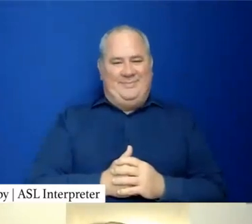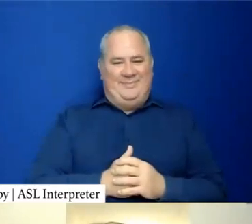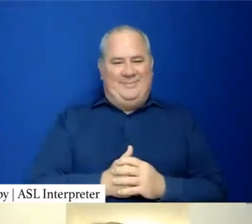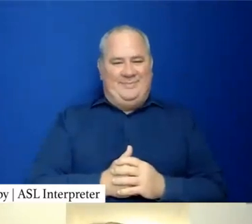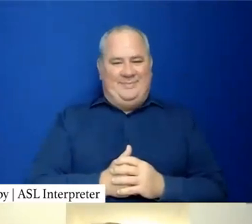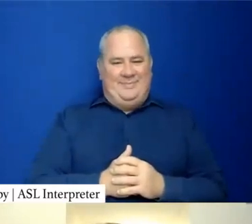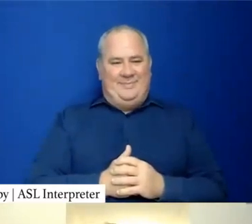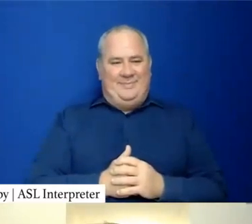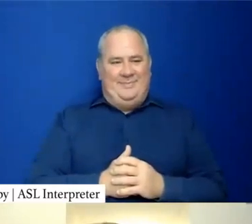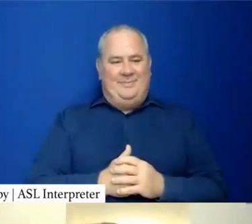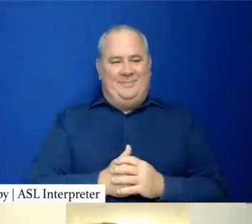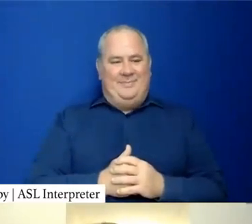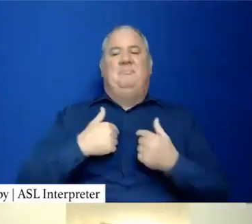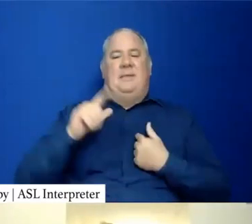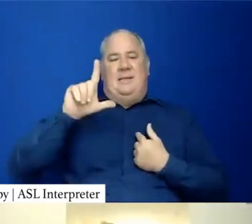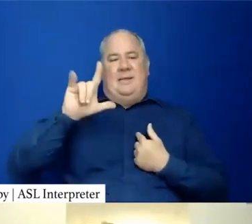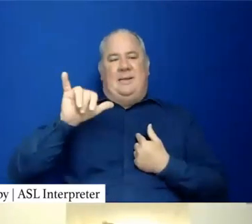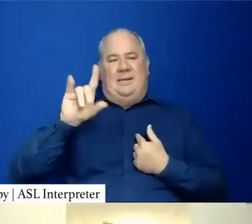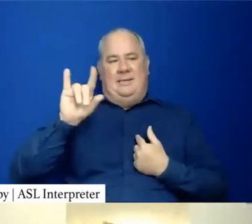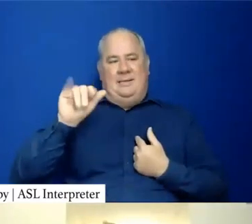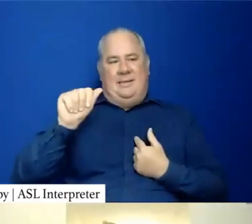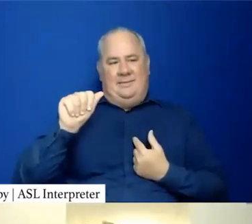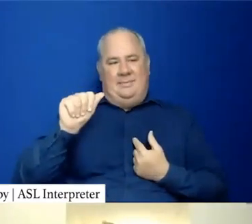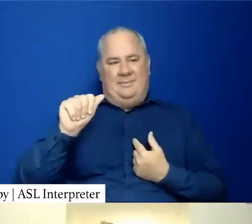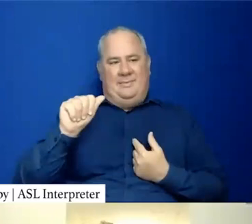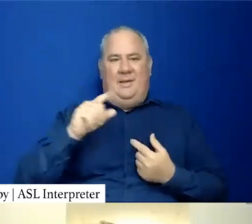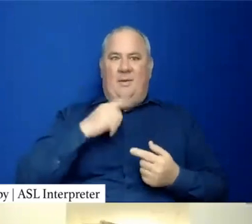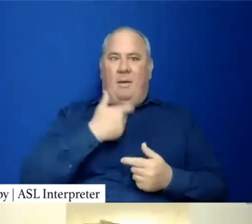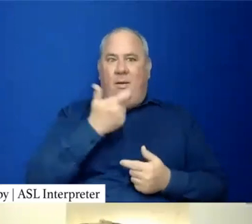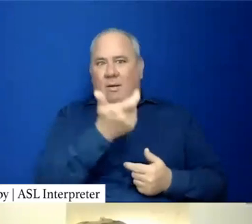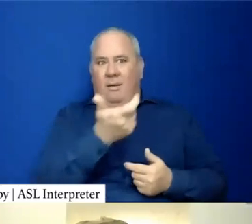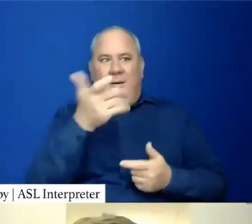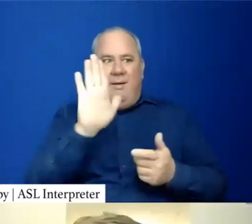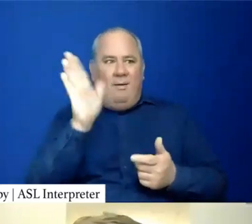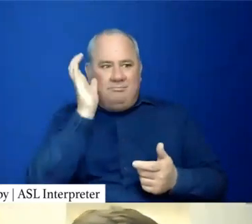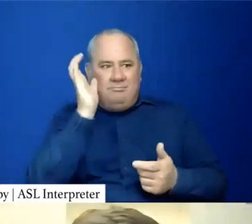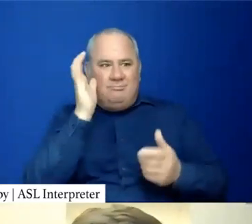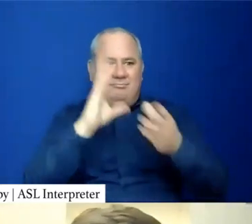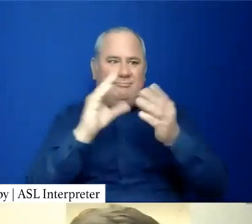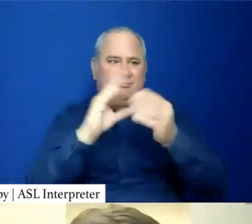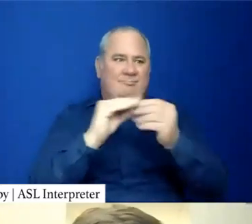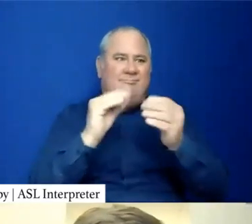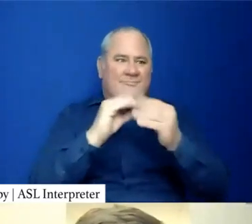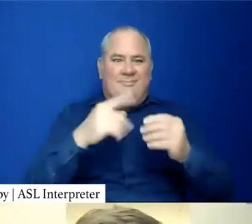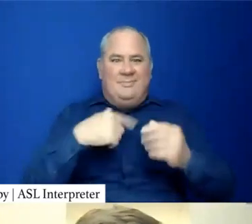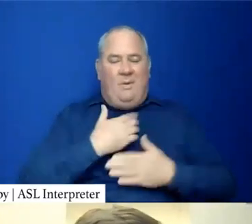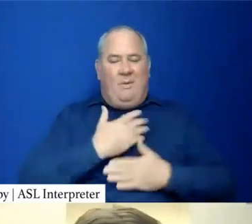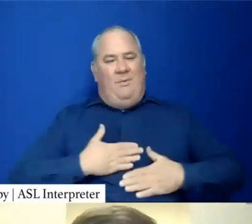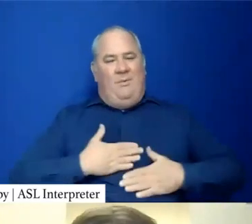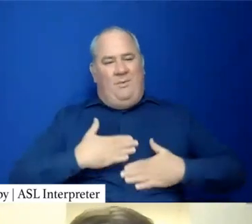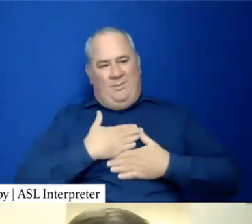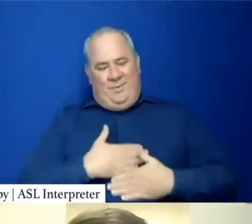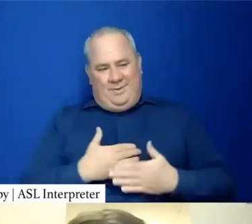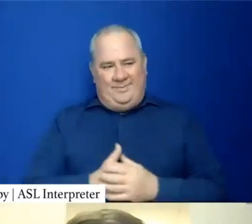This is Lydia. I've been really enjoying this conversation, and I'm so glad that I was able to be